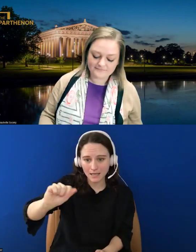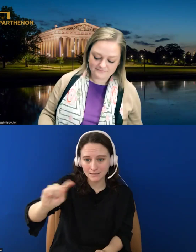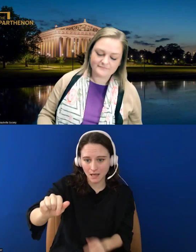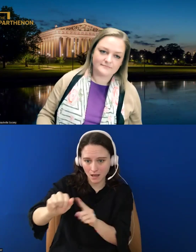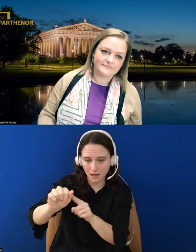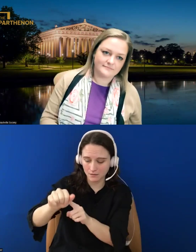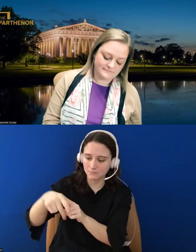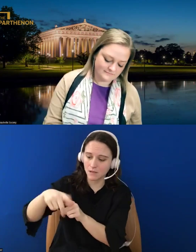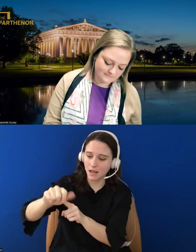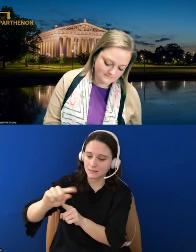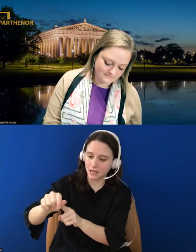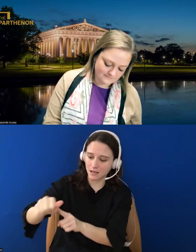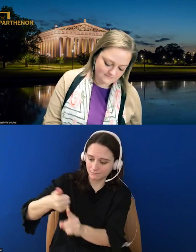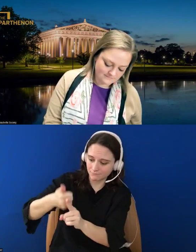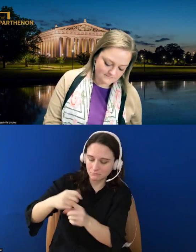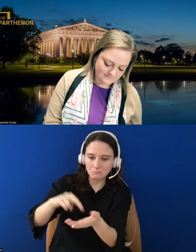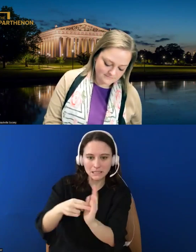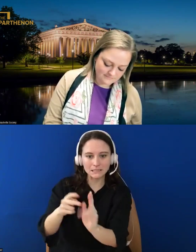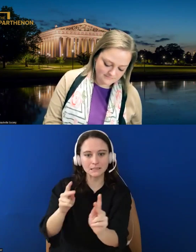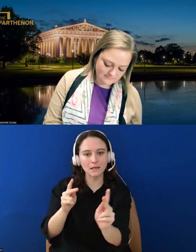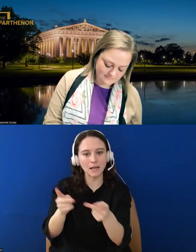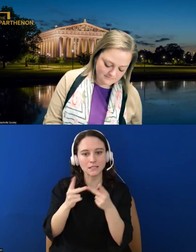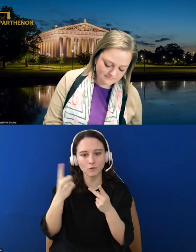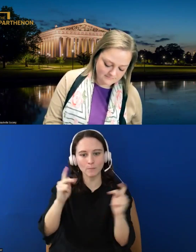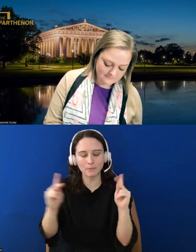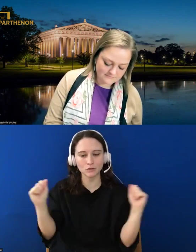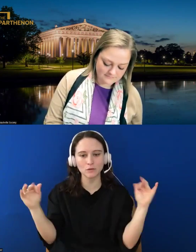like gathering places. So I think that